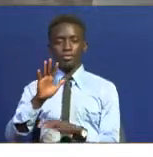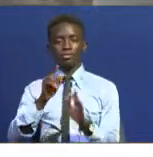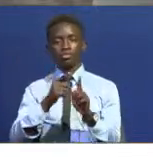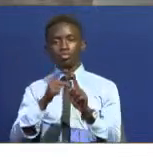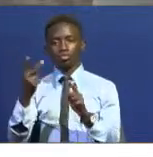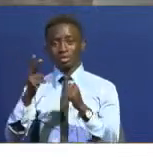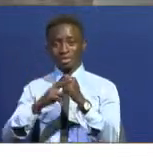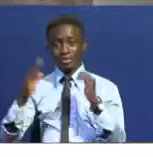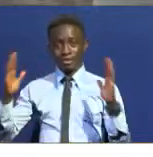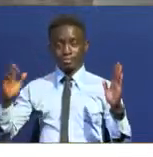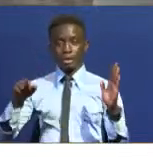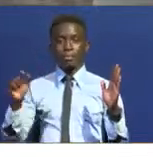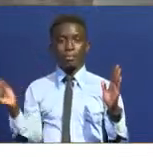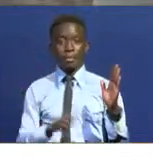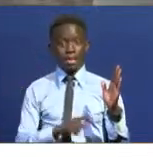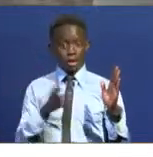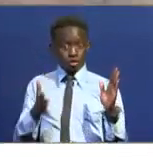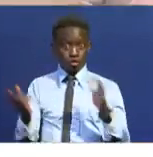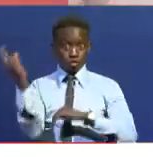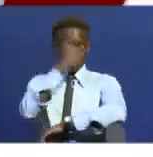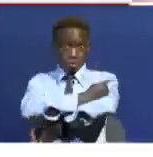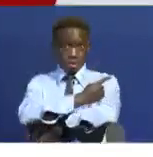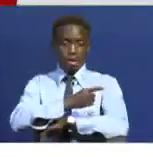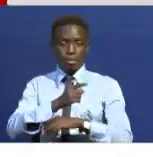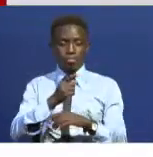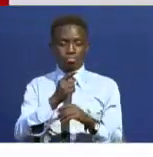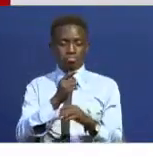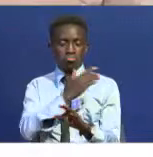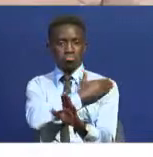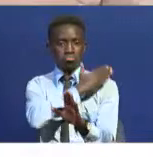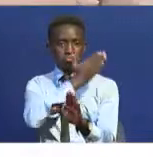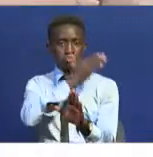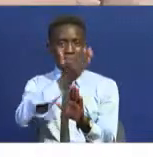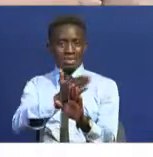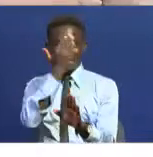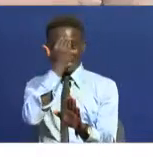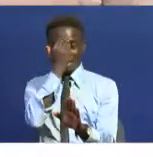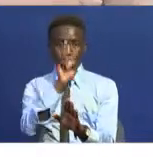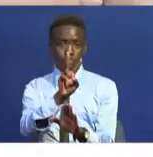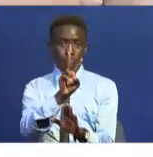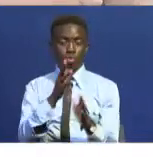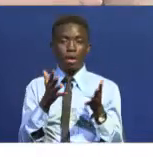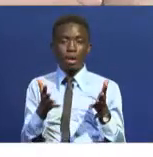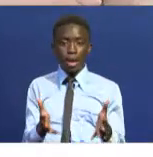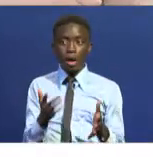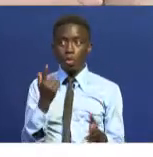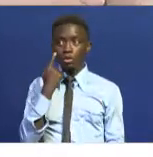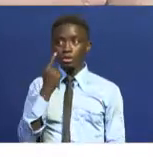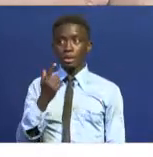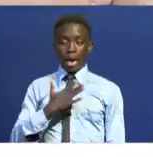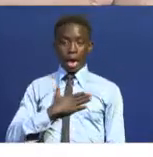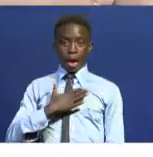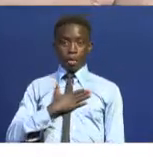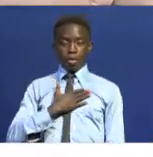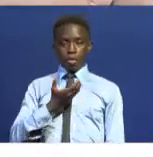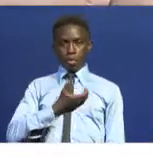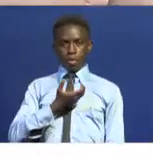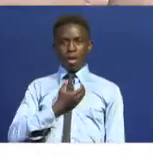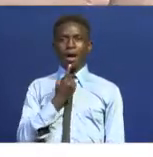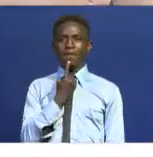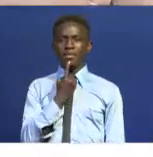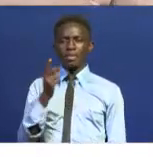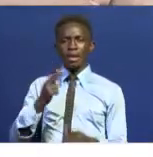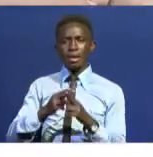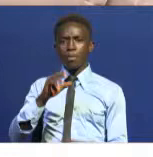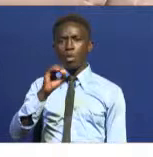27th of this month, and today is day two of that particular conference. Our very own O'Brien Kimani is there for us. O'Brien, today is